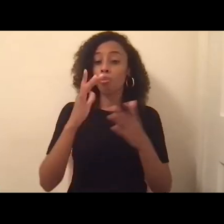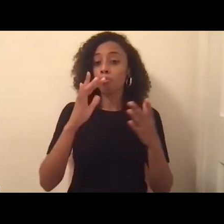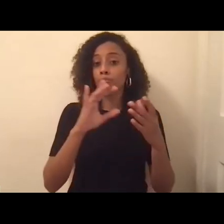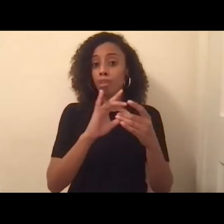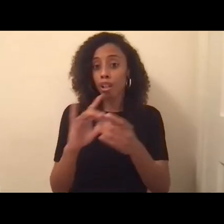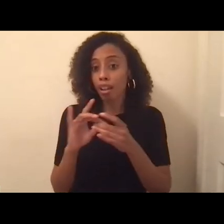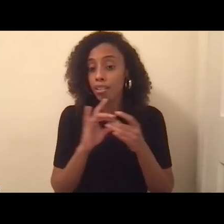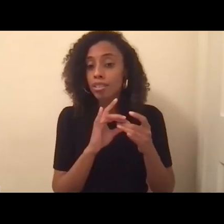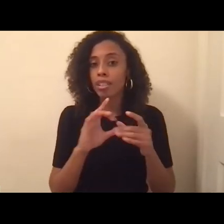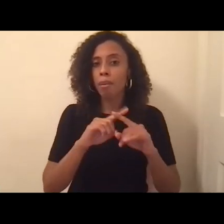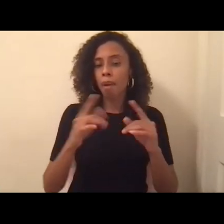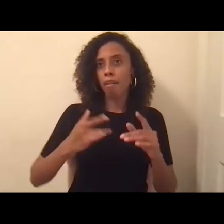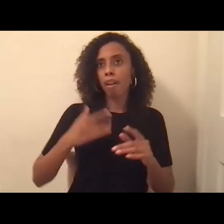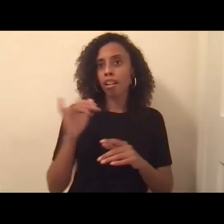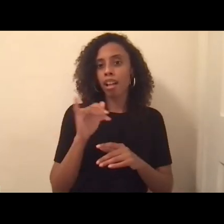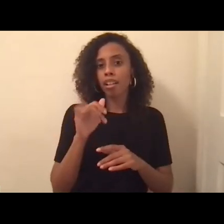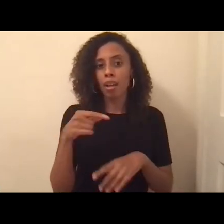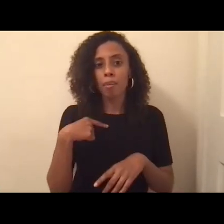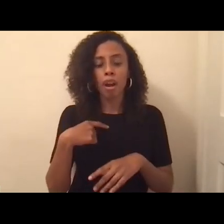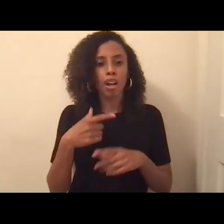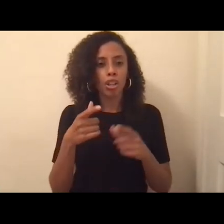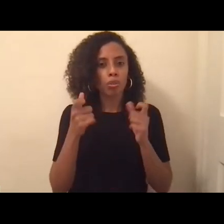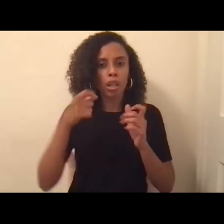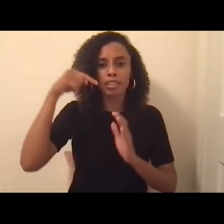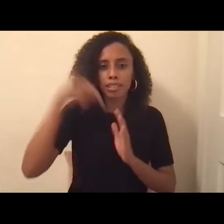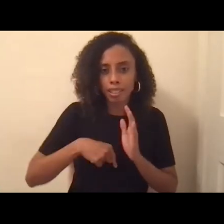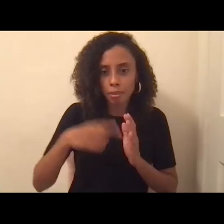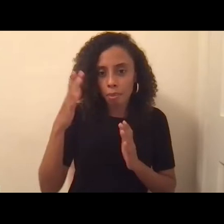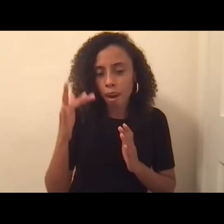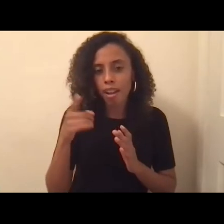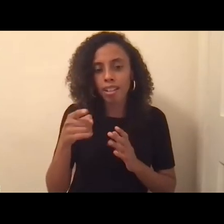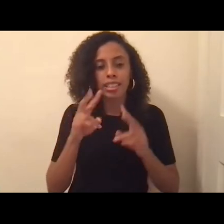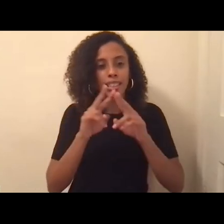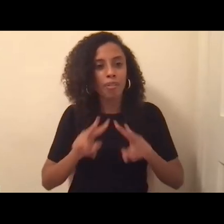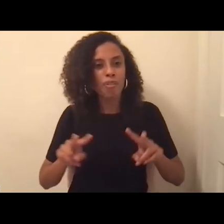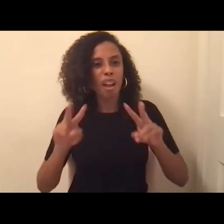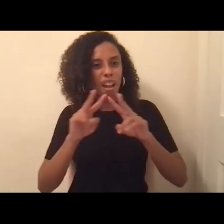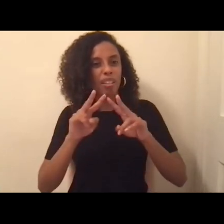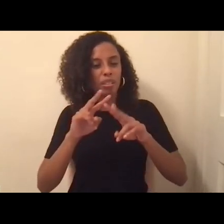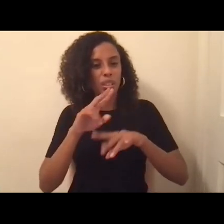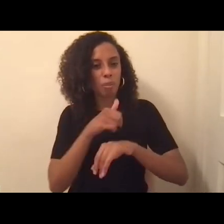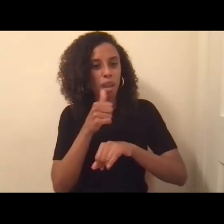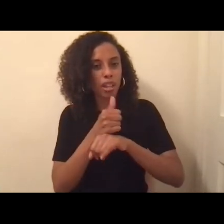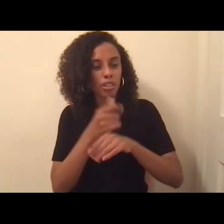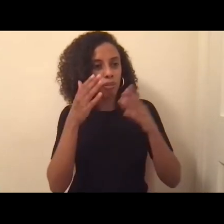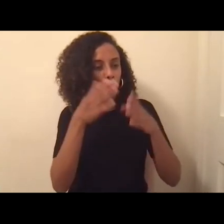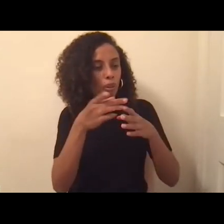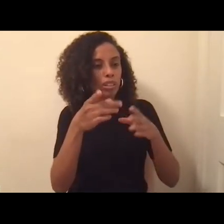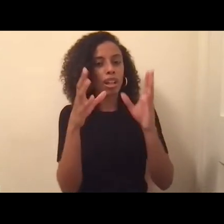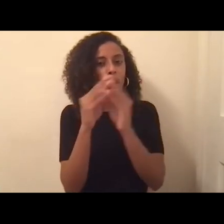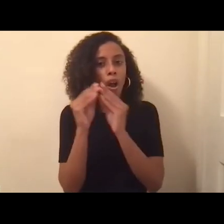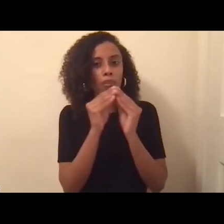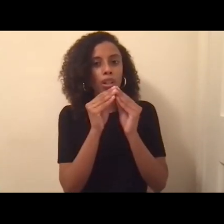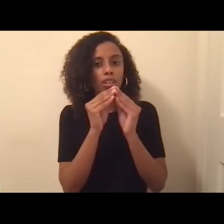but felt like they were quick and deep because of the values-based focus of the conference that brought us all